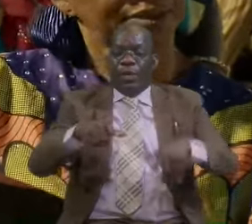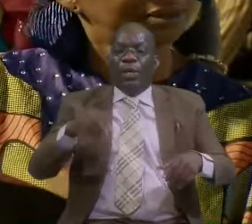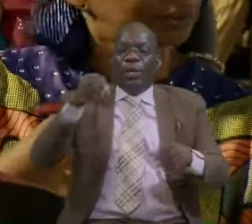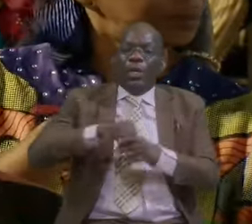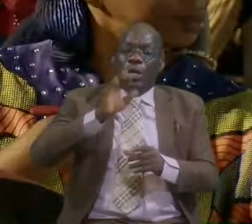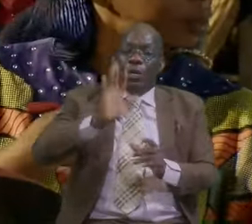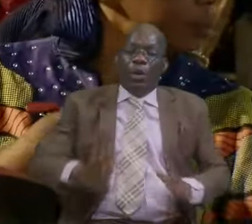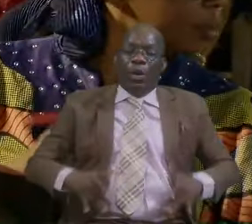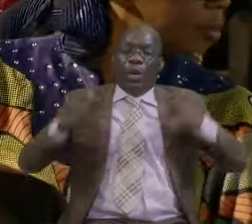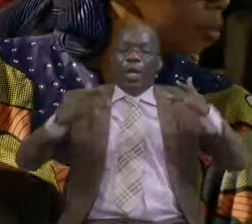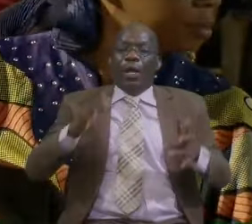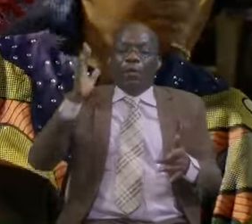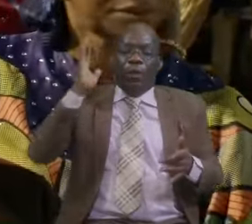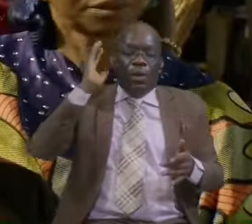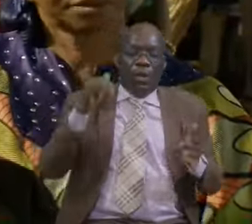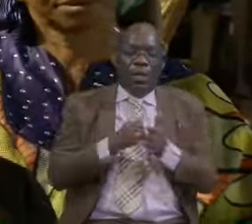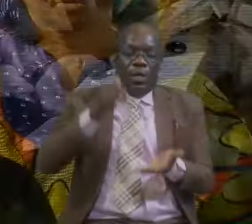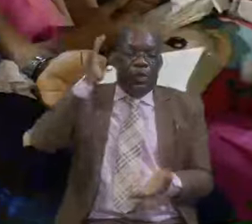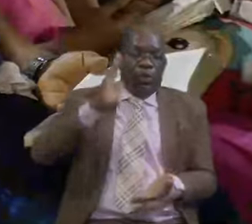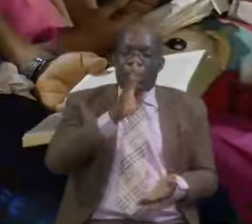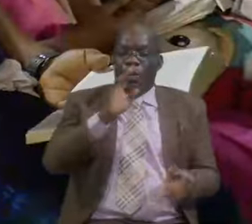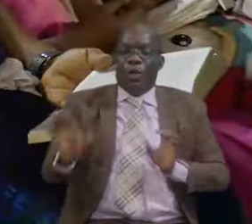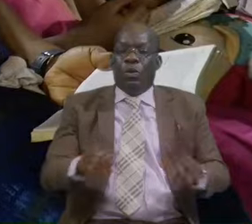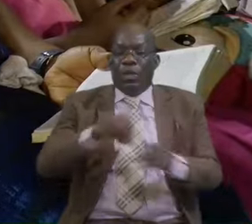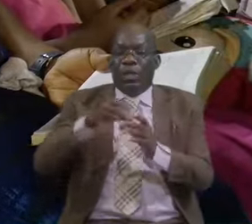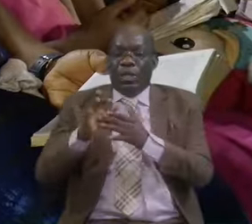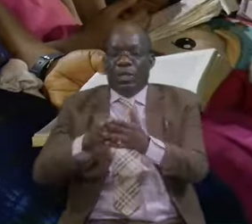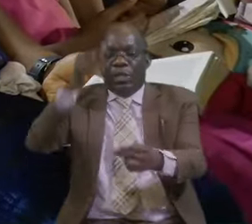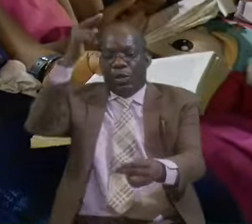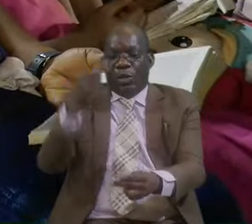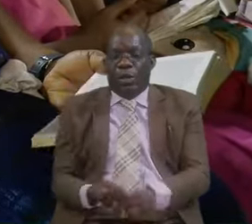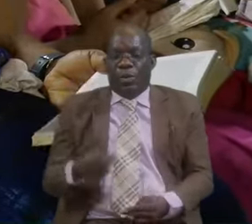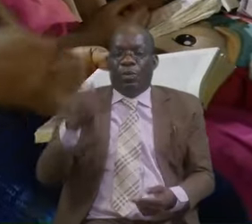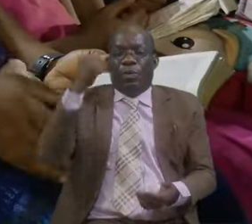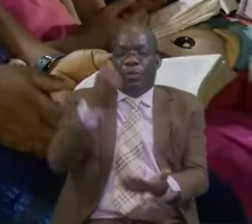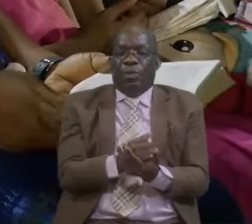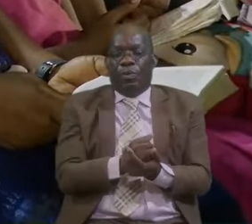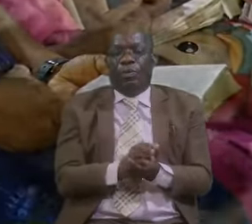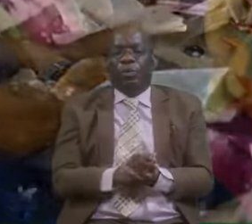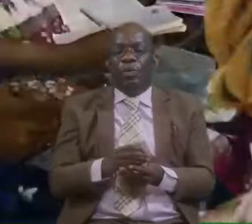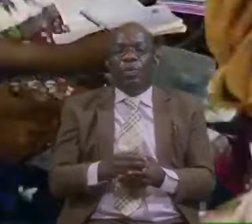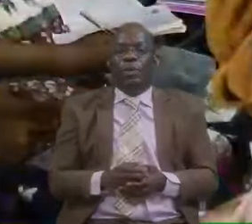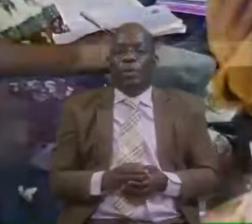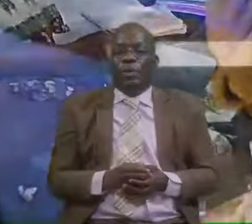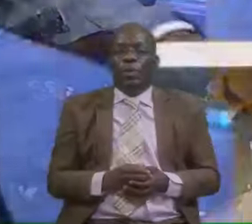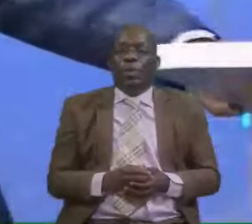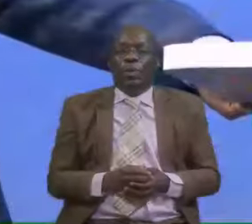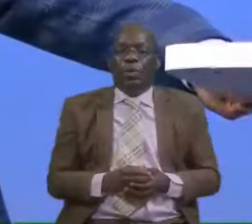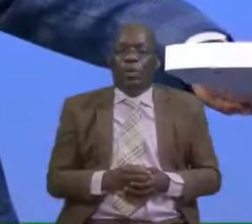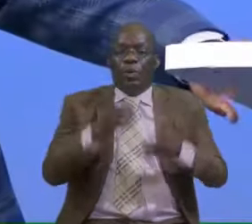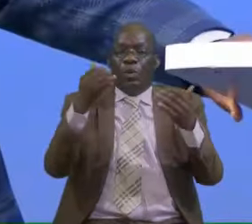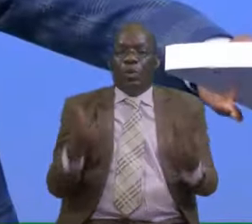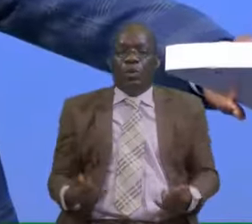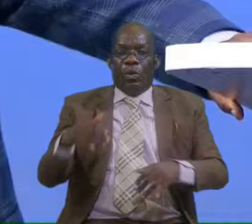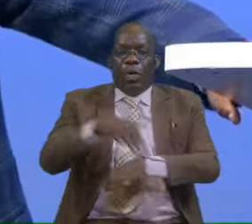life, it will be done in Jesus' name. Tonight, possibilities